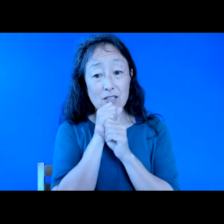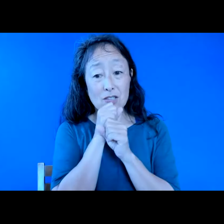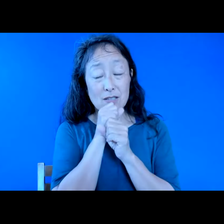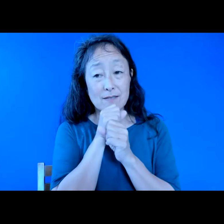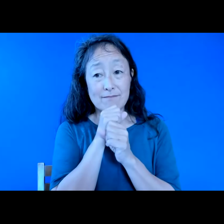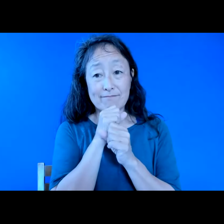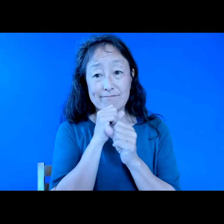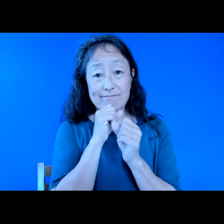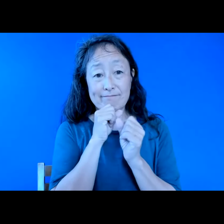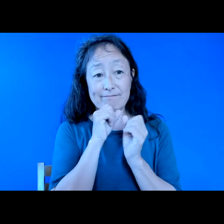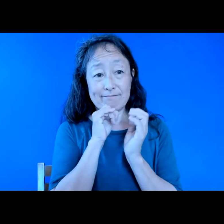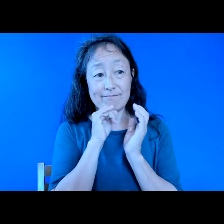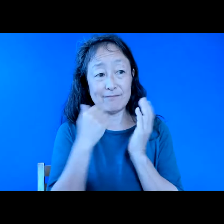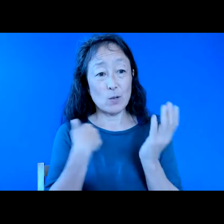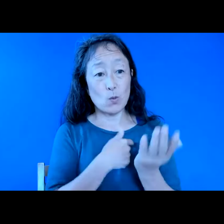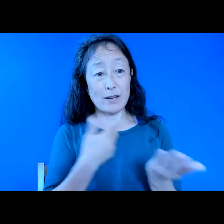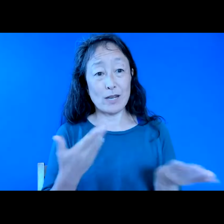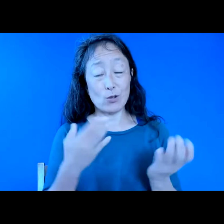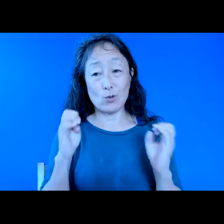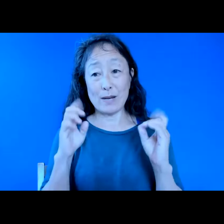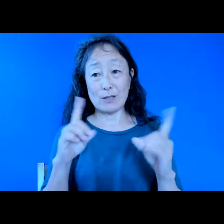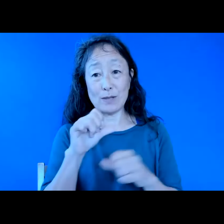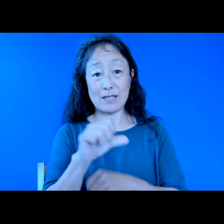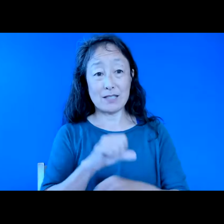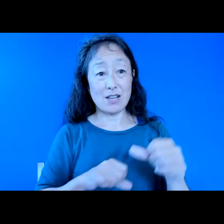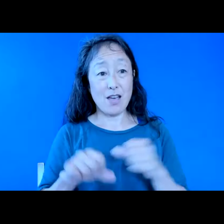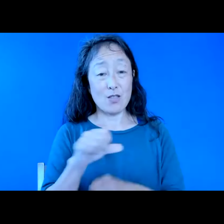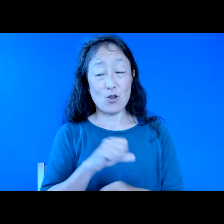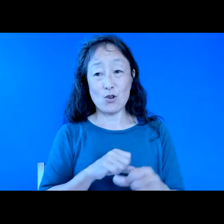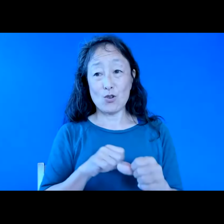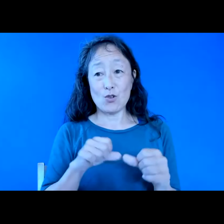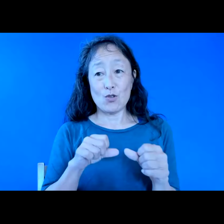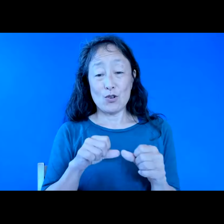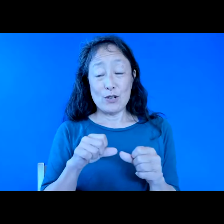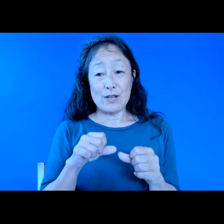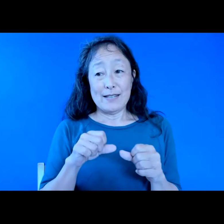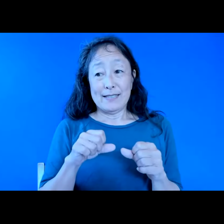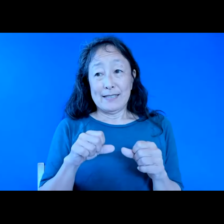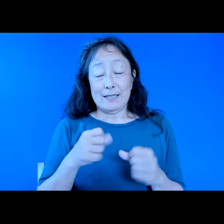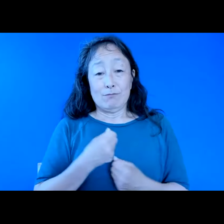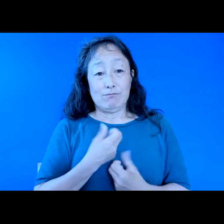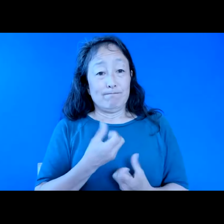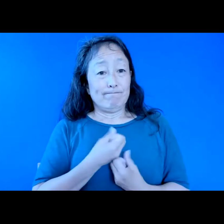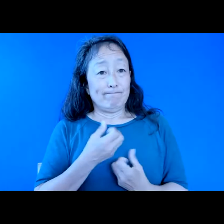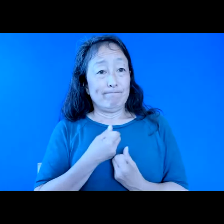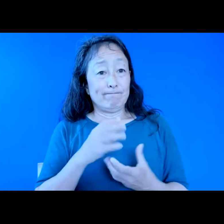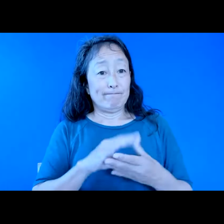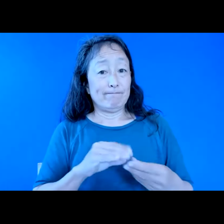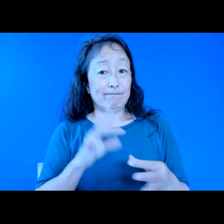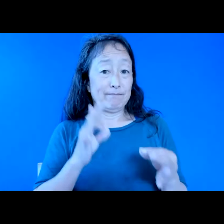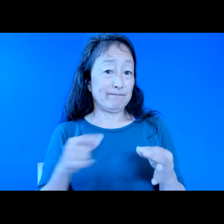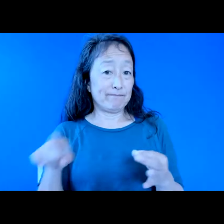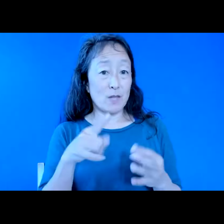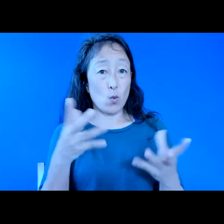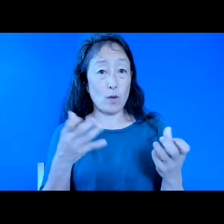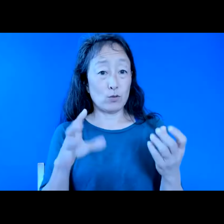just, we're here to educate each other and debrief and release and tell our stories. So if anyone else wants to